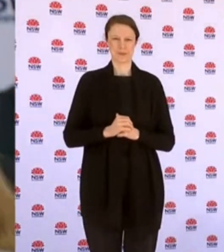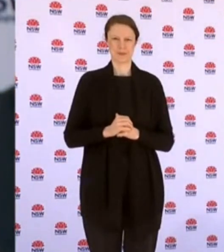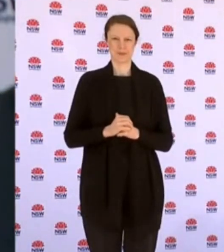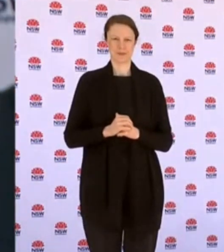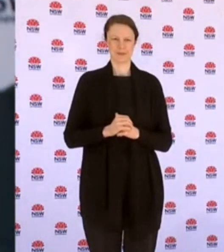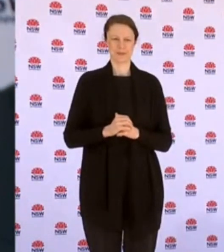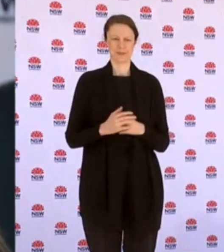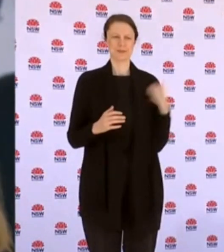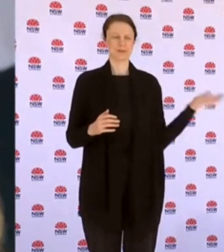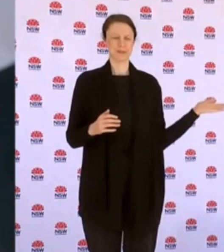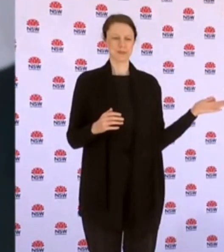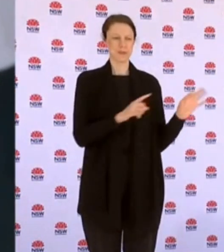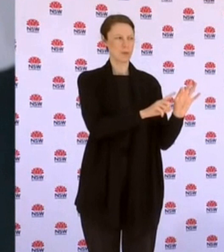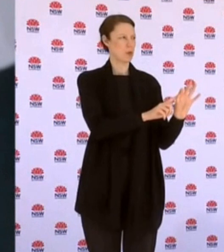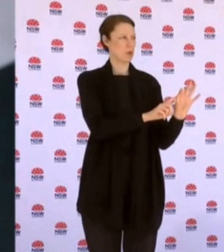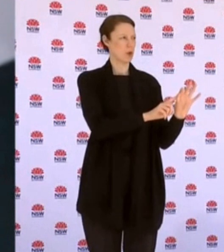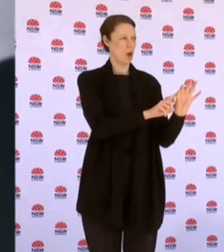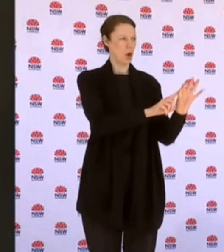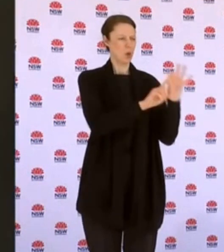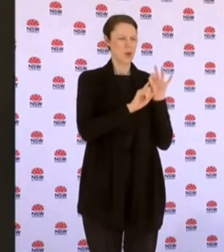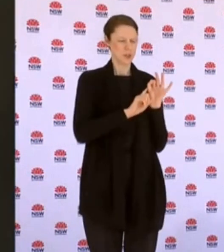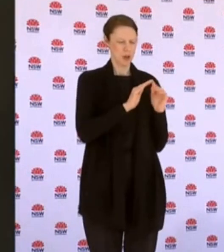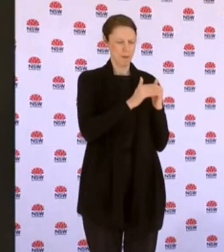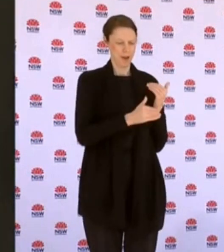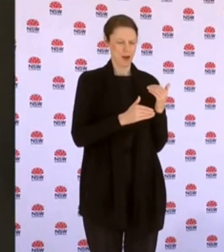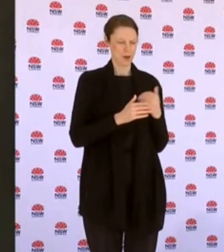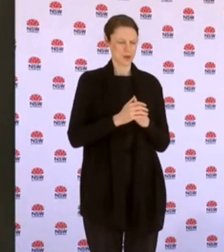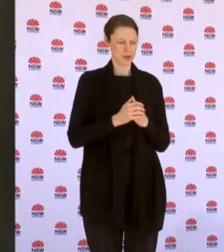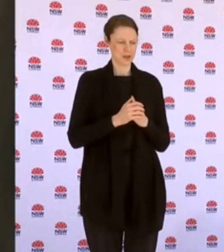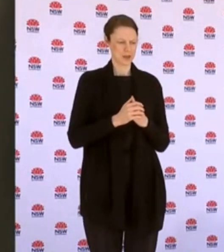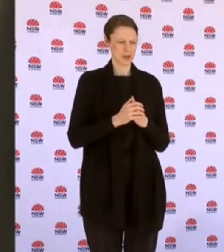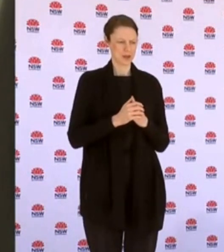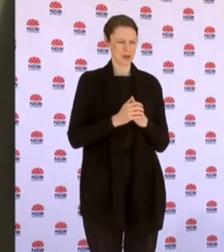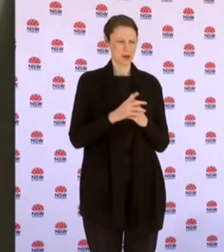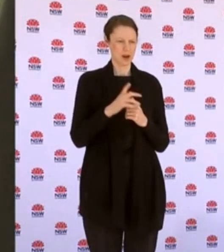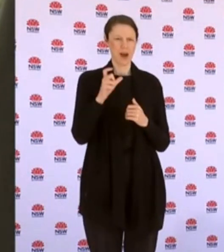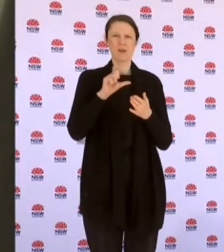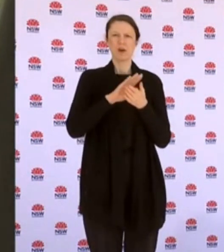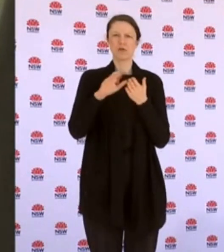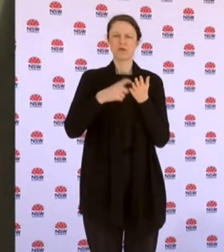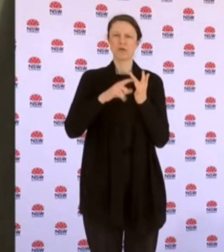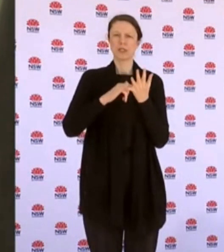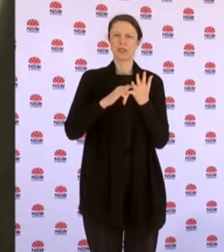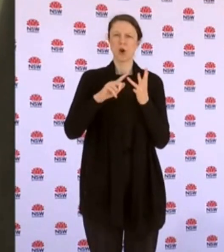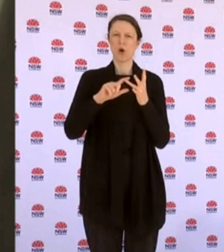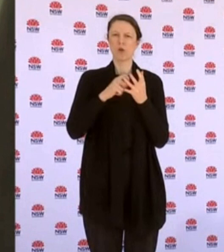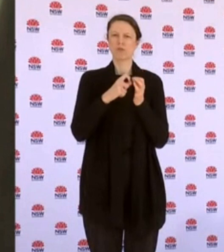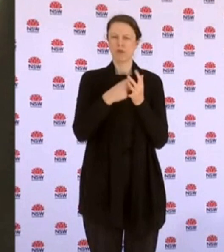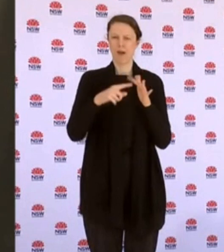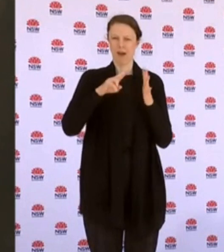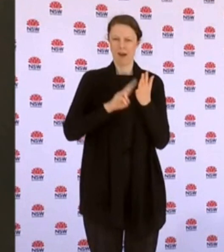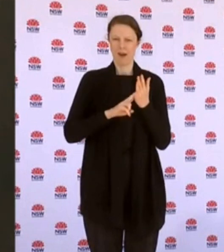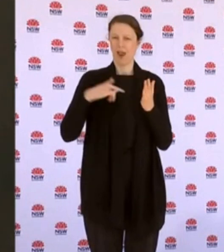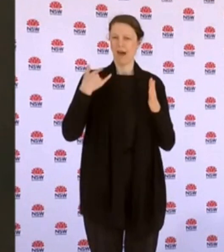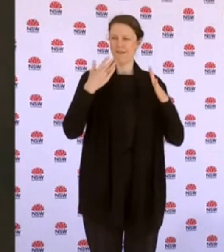wanted to ask this. There's some really important information. There's reports of a case at Chris O'Brien Lifehouse. Are you aware of that? And secondly,